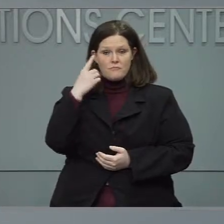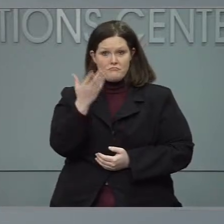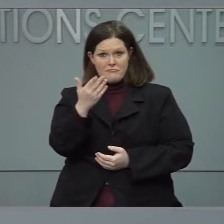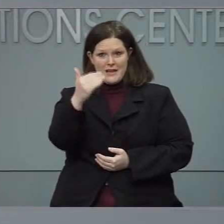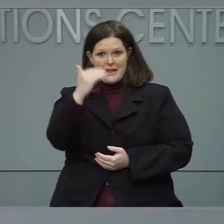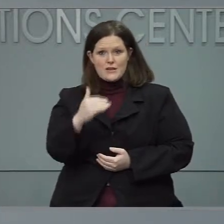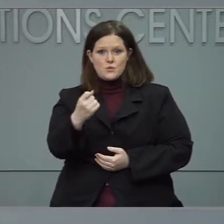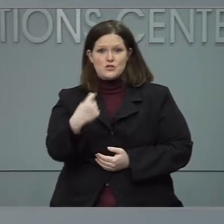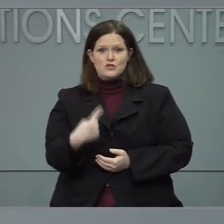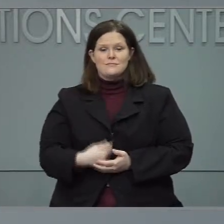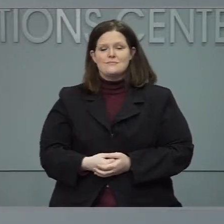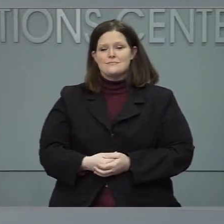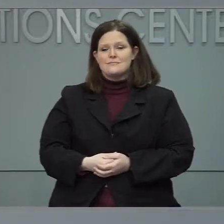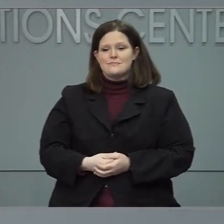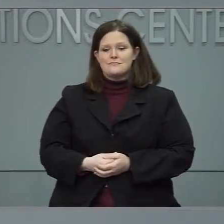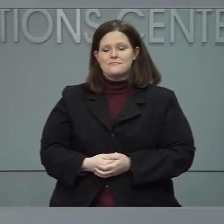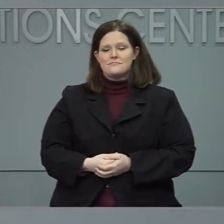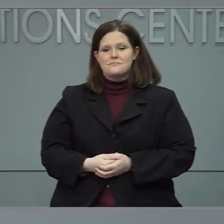Next question, please.